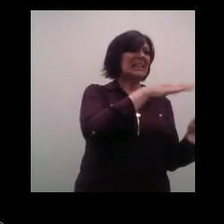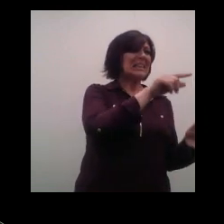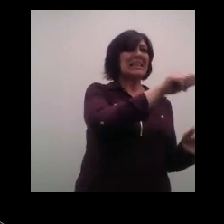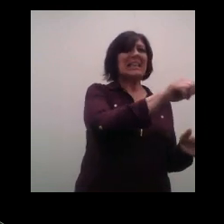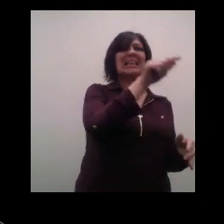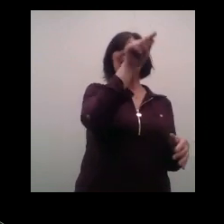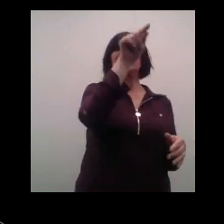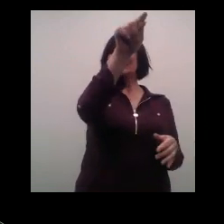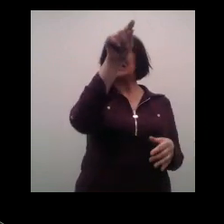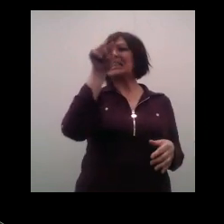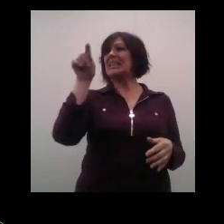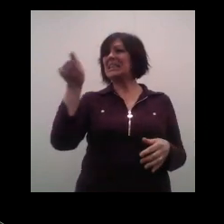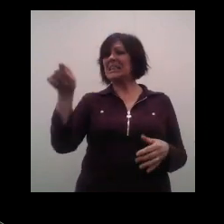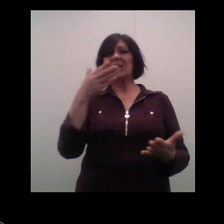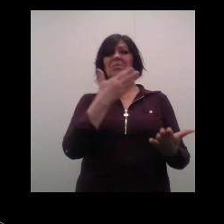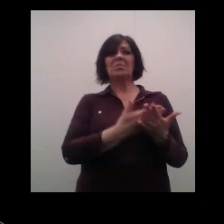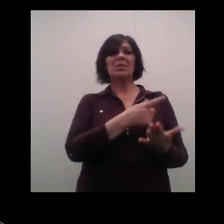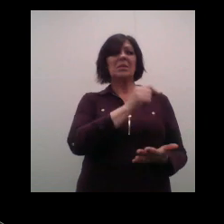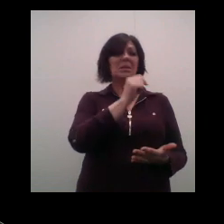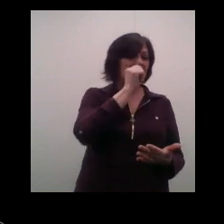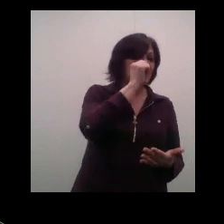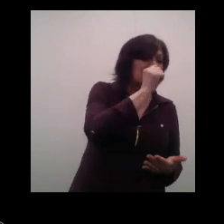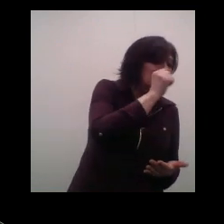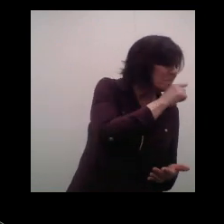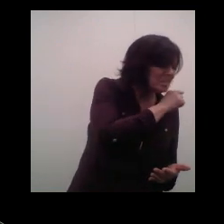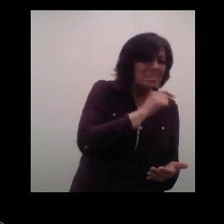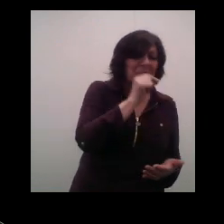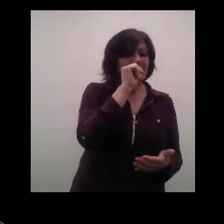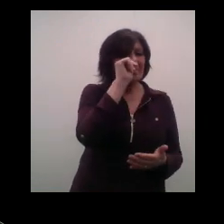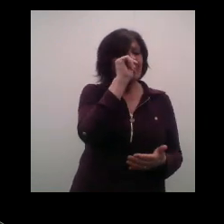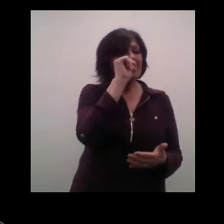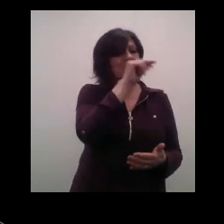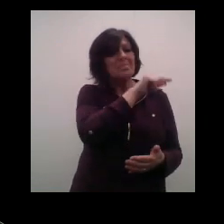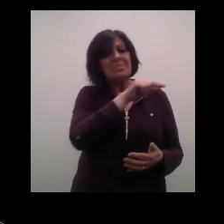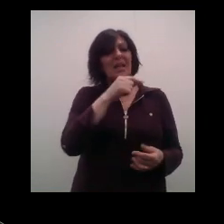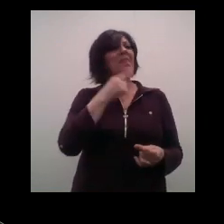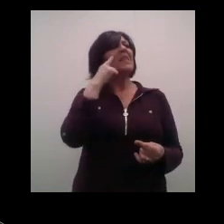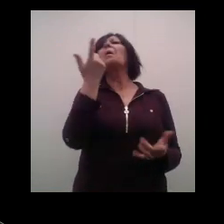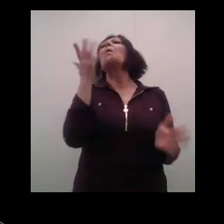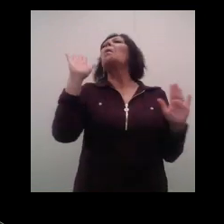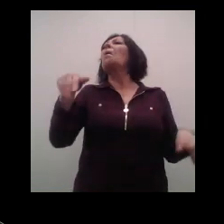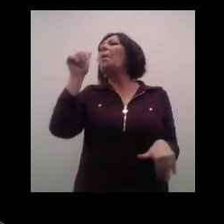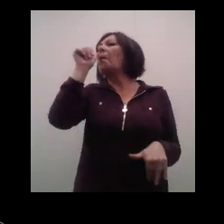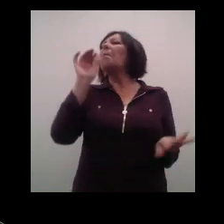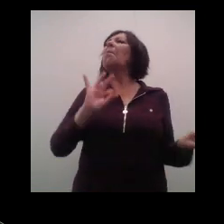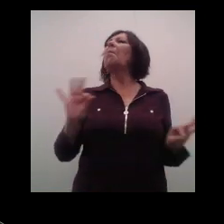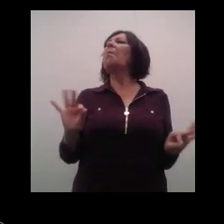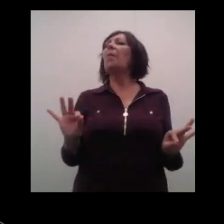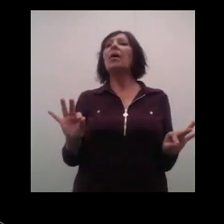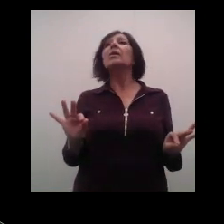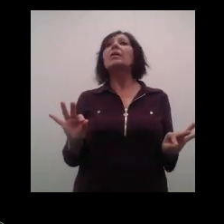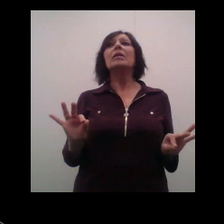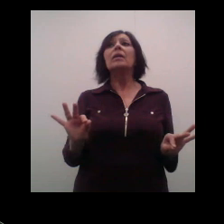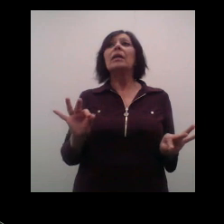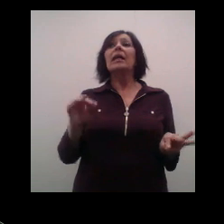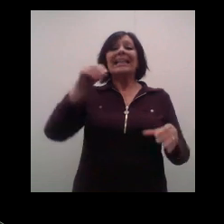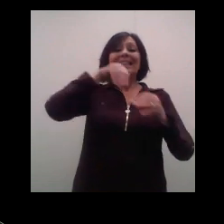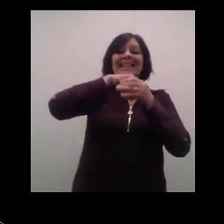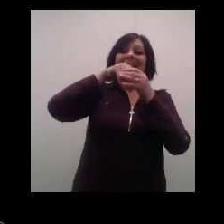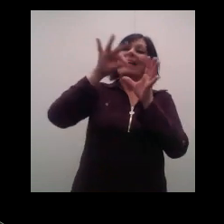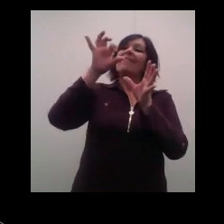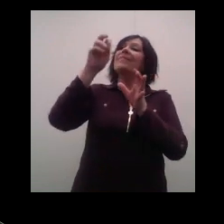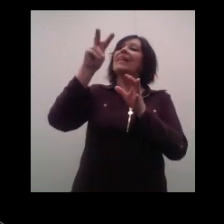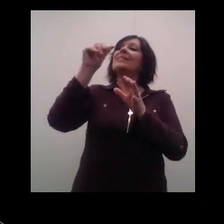where there's evidence of people snorting white powder, probably thinking that it's cocaine, and it's laced with fentanyl.